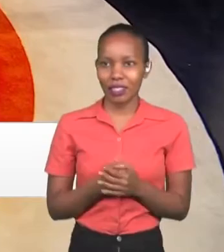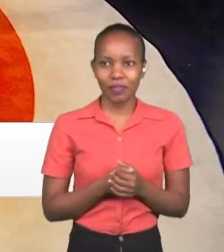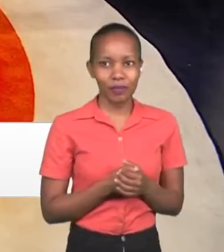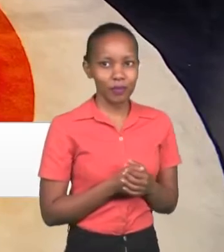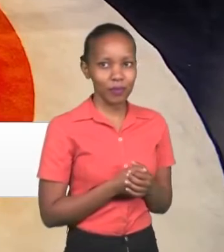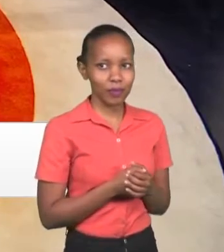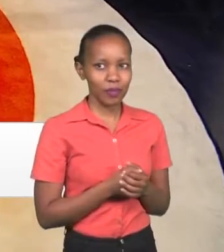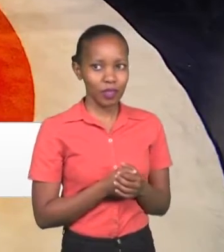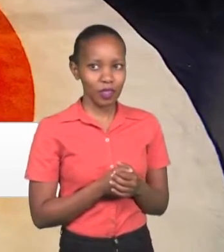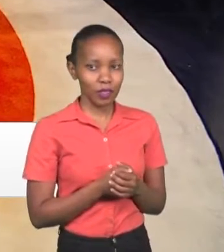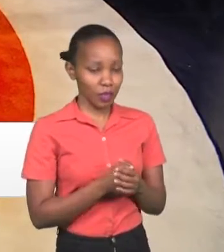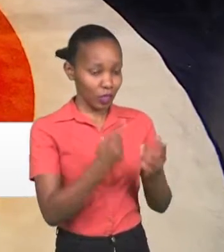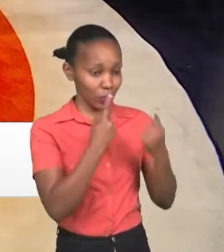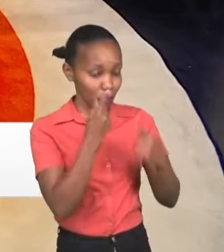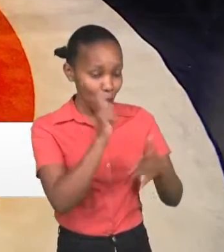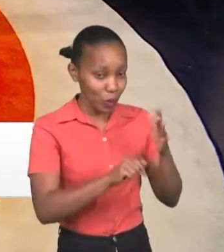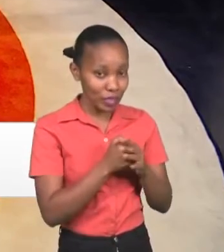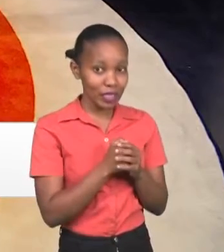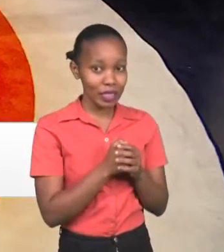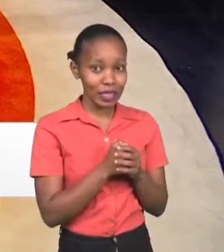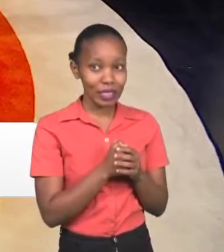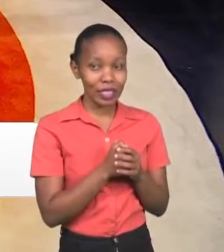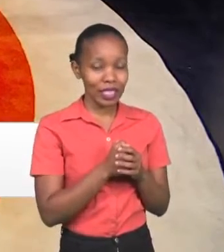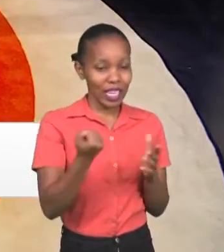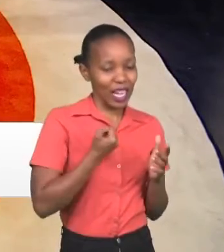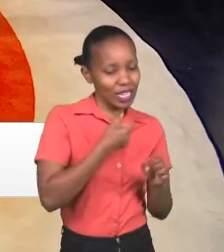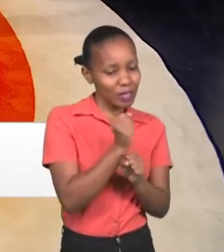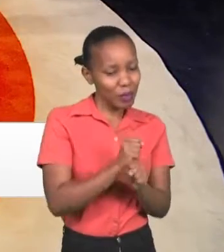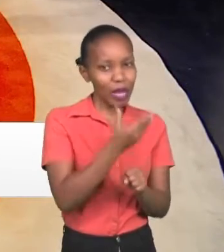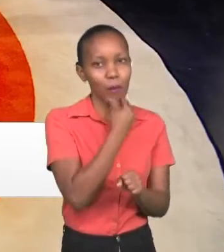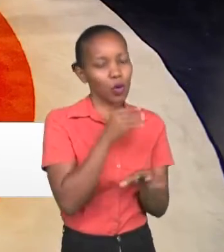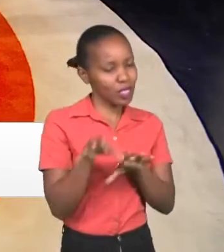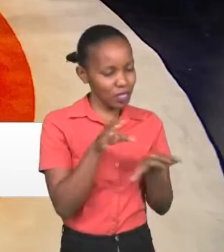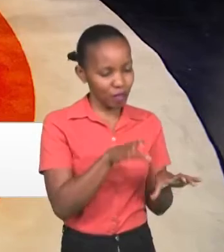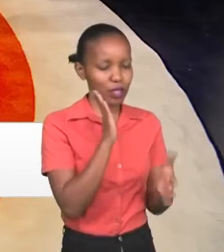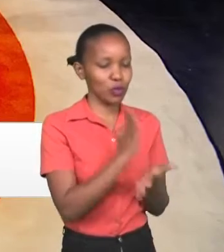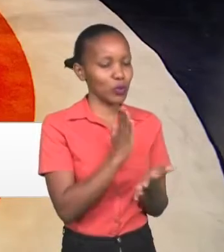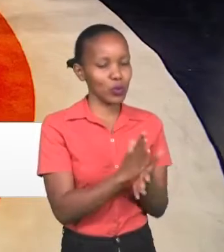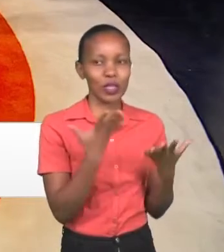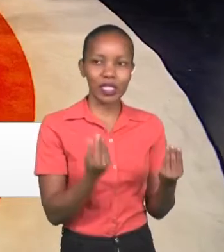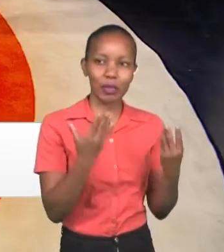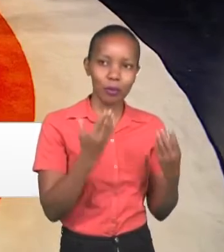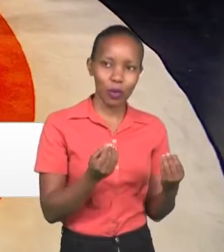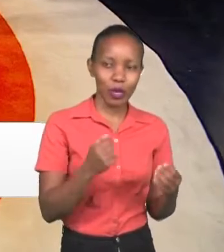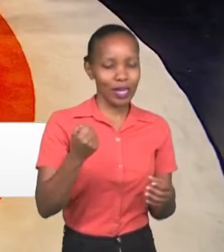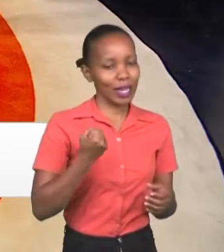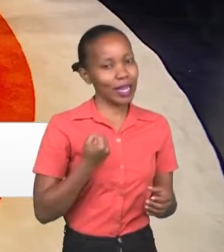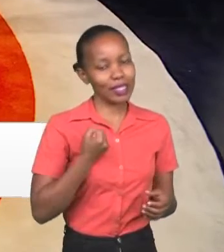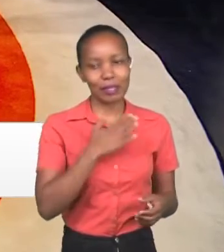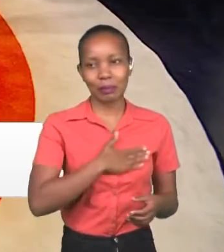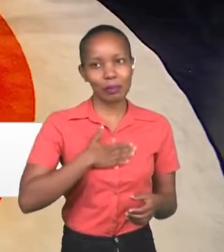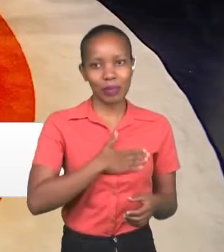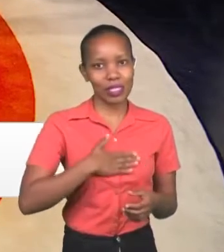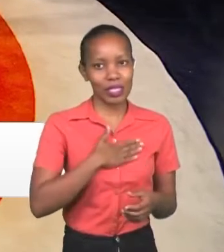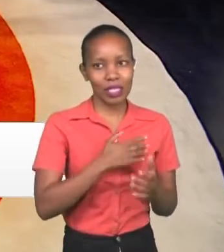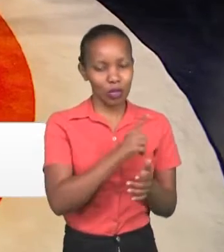Umechikia vibe yake. Anasema chicks sometimes are the cause of all these problems. Simple as that, by the way. Our young ladies, do you